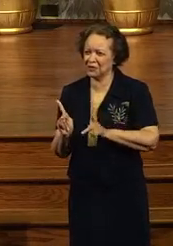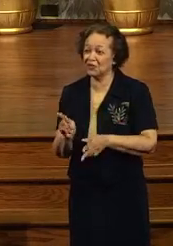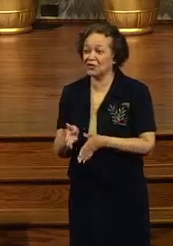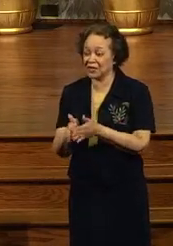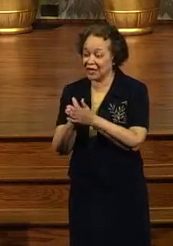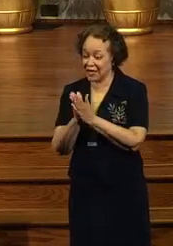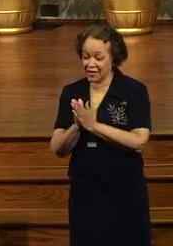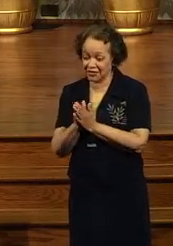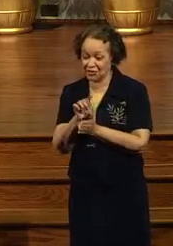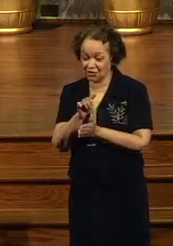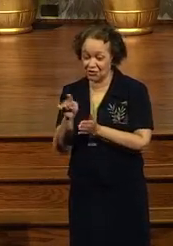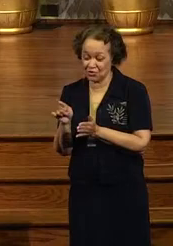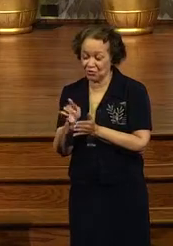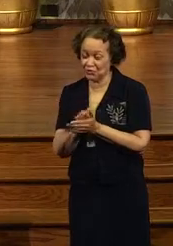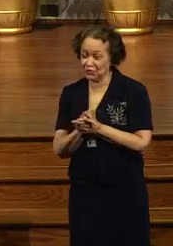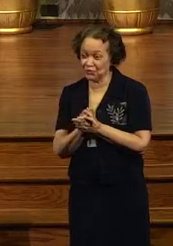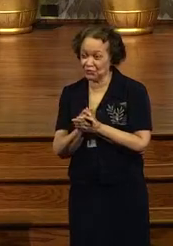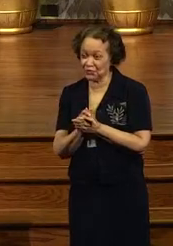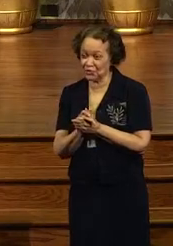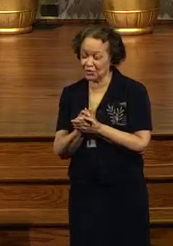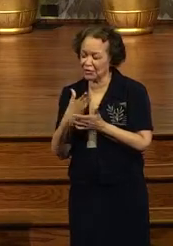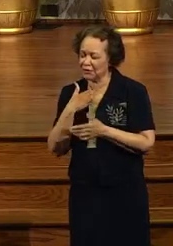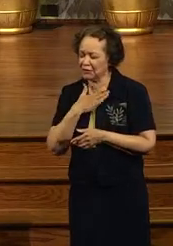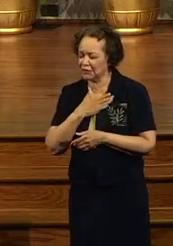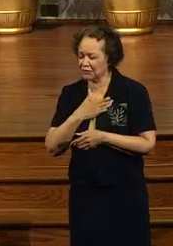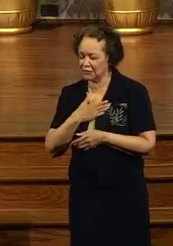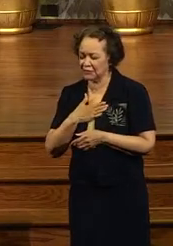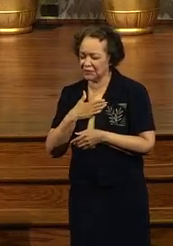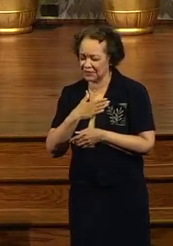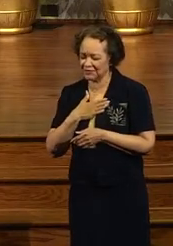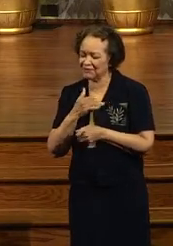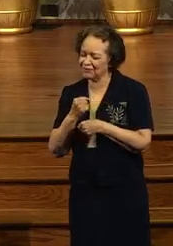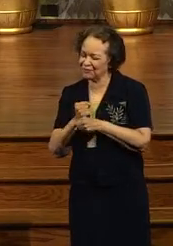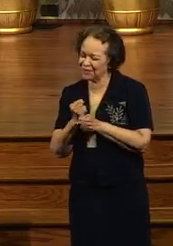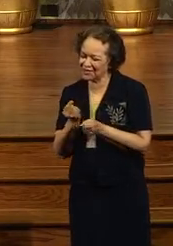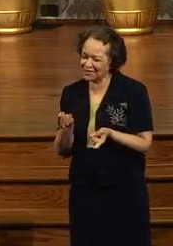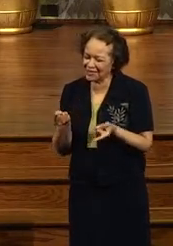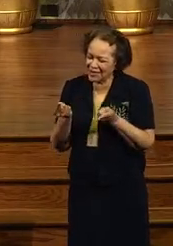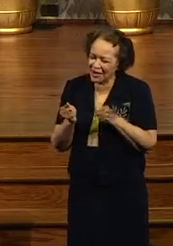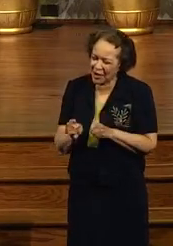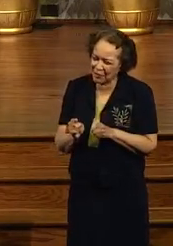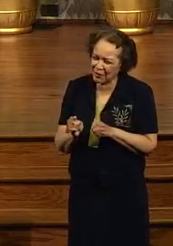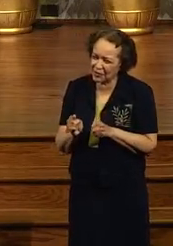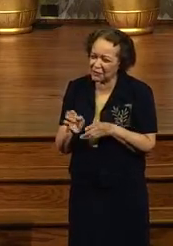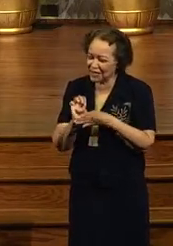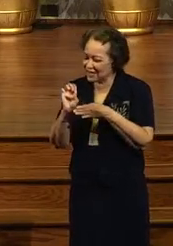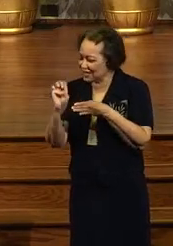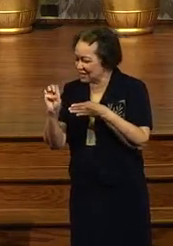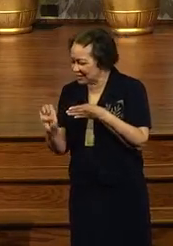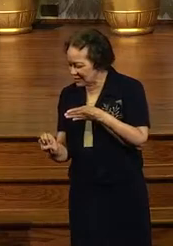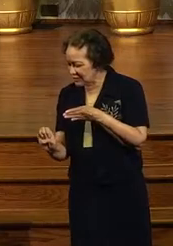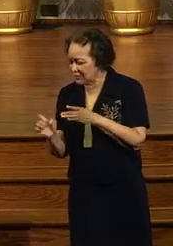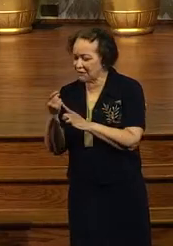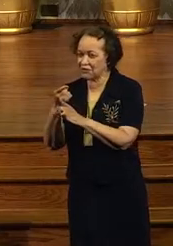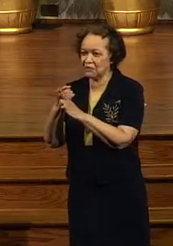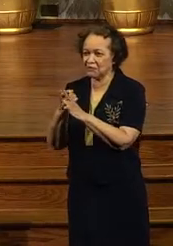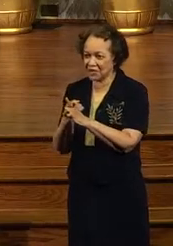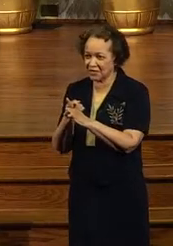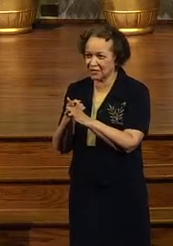govern yourselves accordingly. We're asking you to please make this happen before or by the end of the month. There are